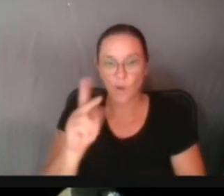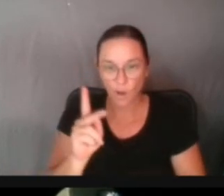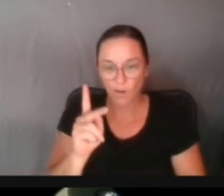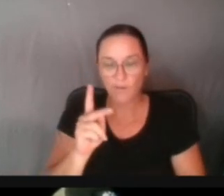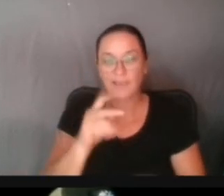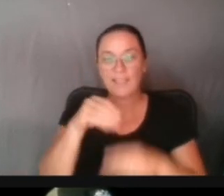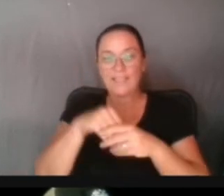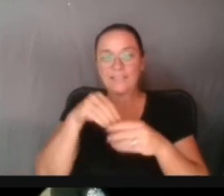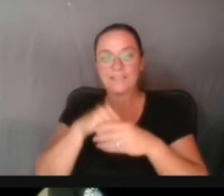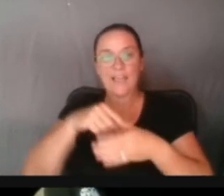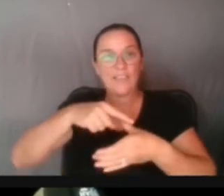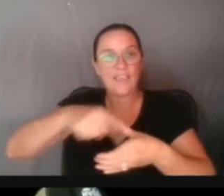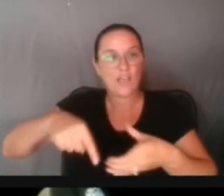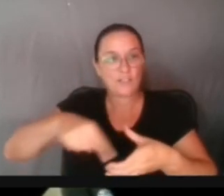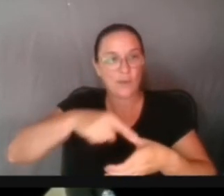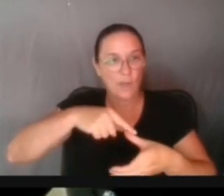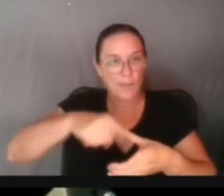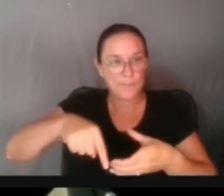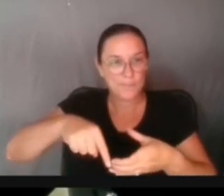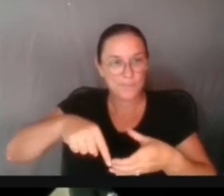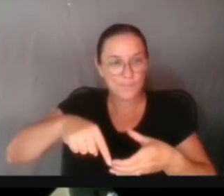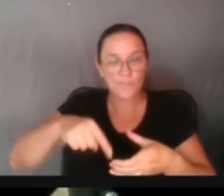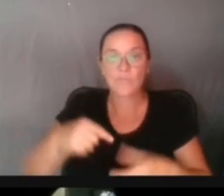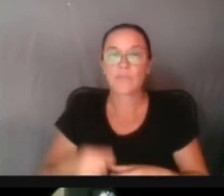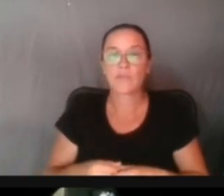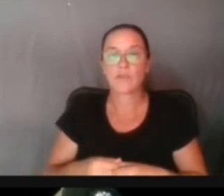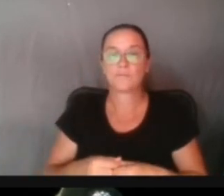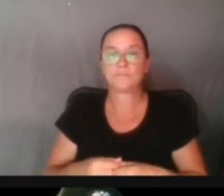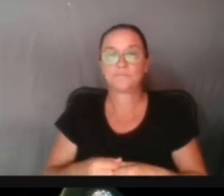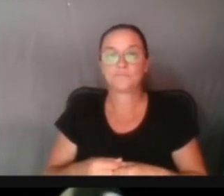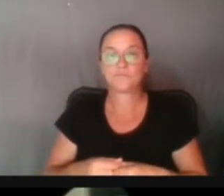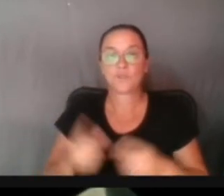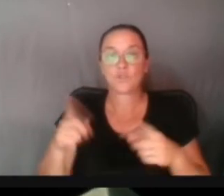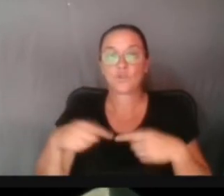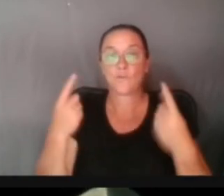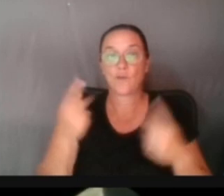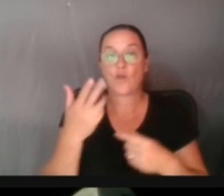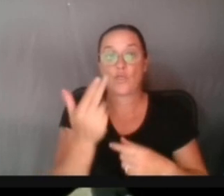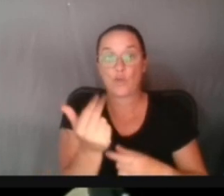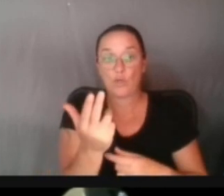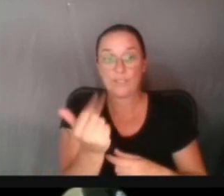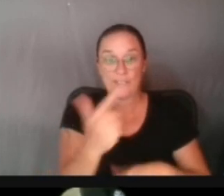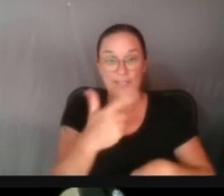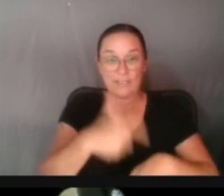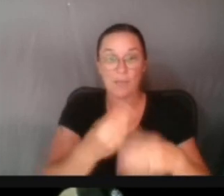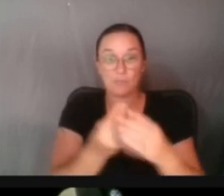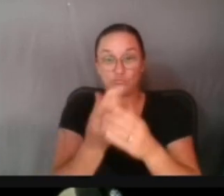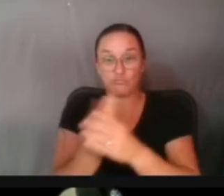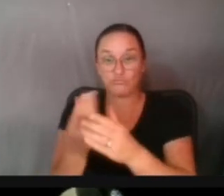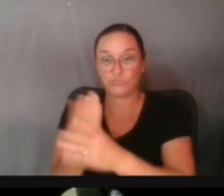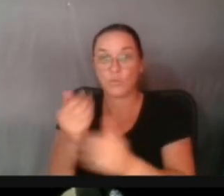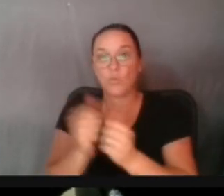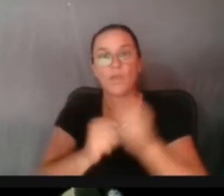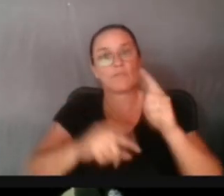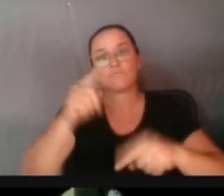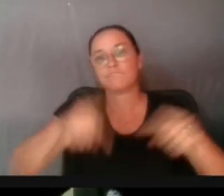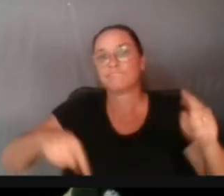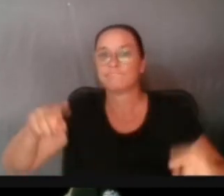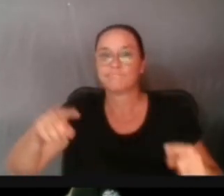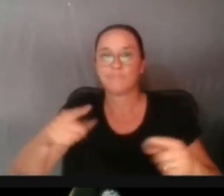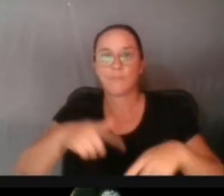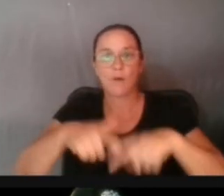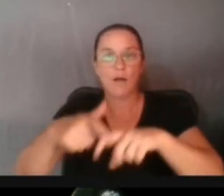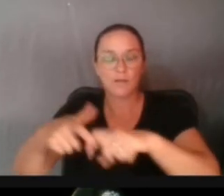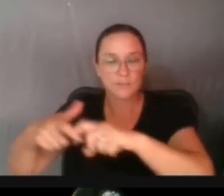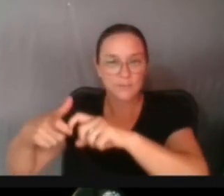itself. And so far, 13 episodes with variation of pauses. These have